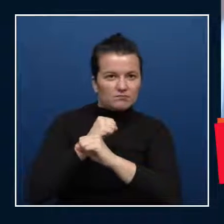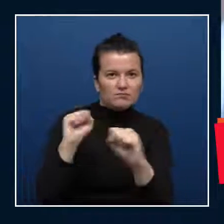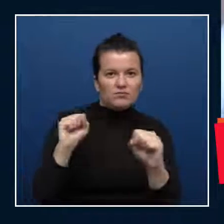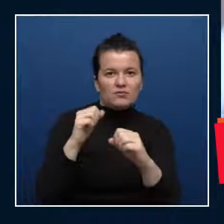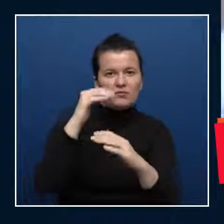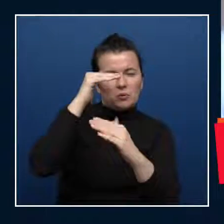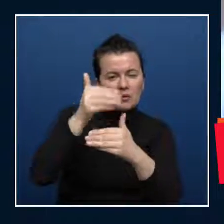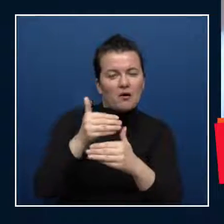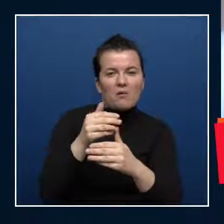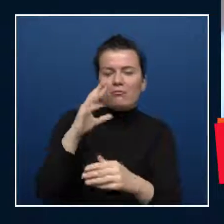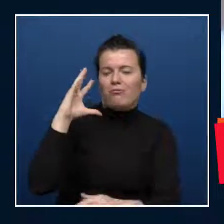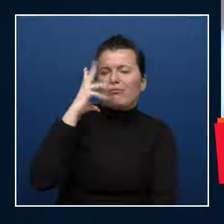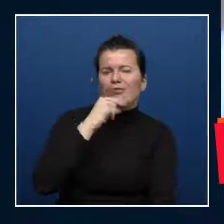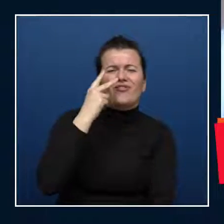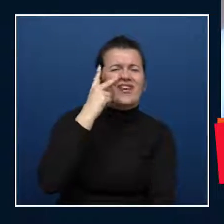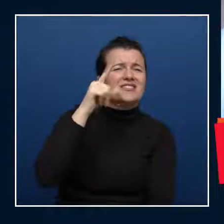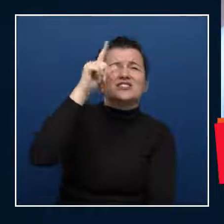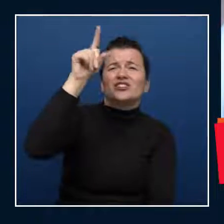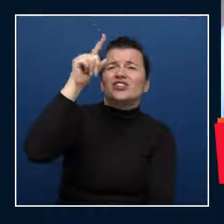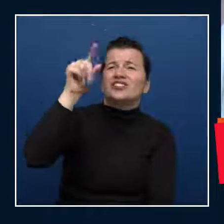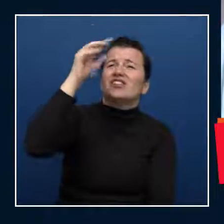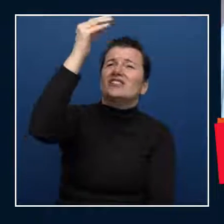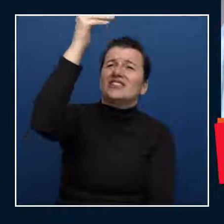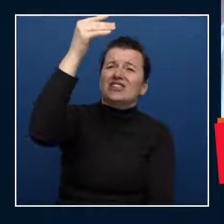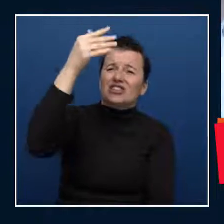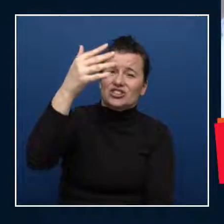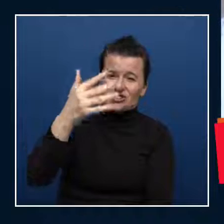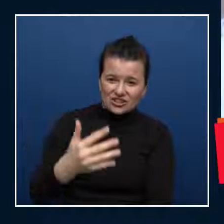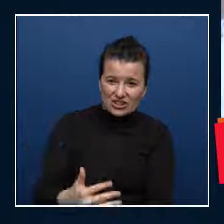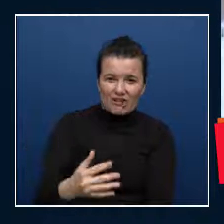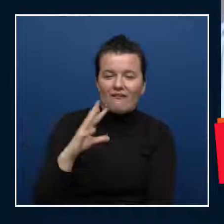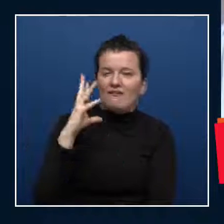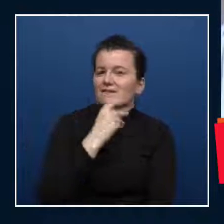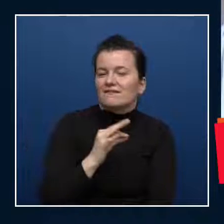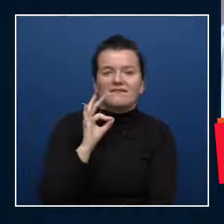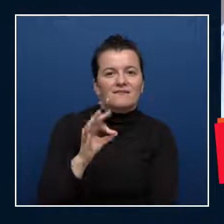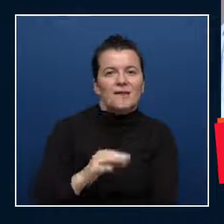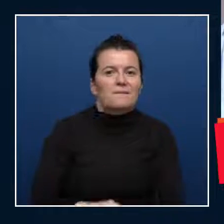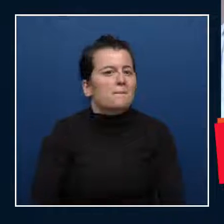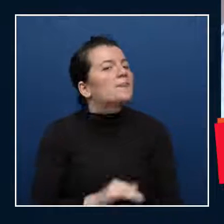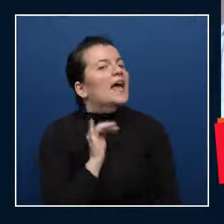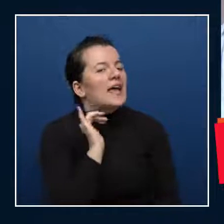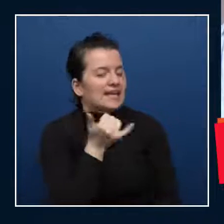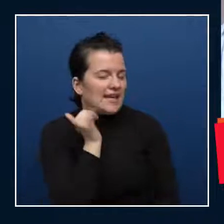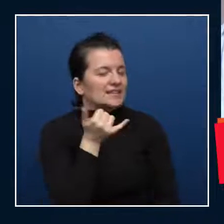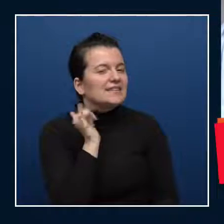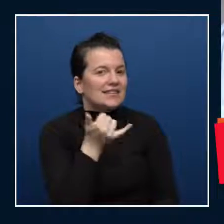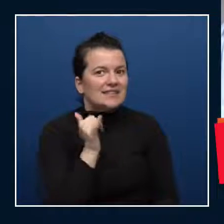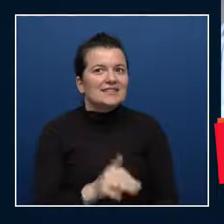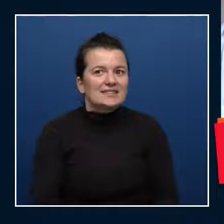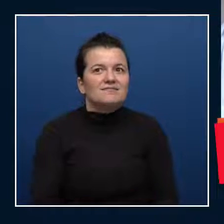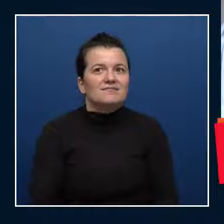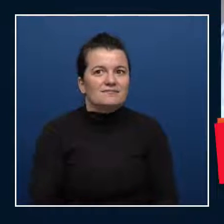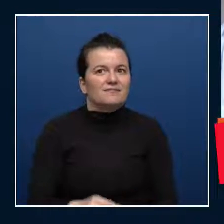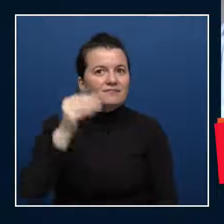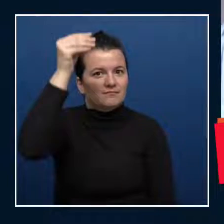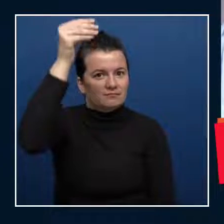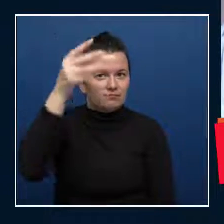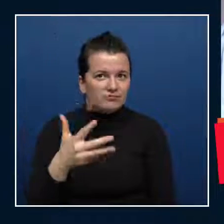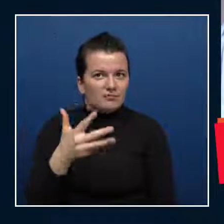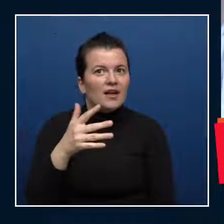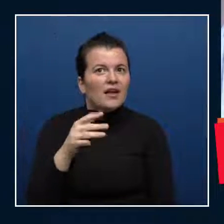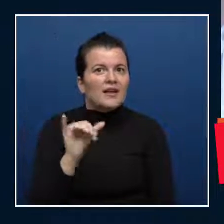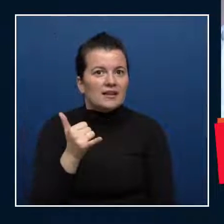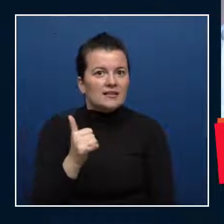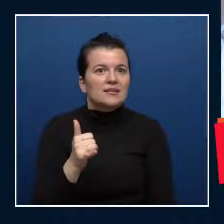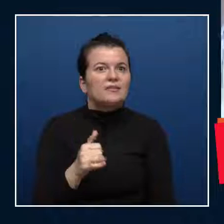fantastic, really easy to implement. Yep, absolutely. It's kind of almost, wasn't quite a one-click deployment, Emma, but it's